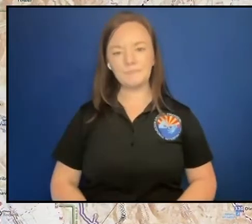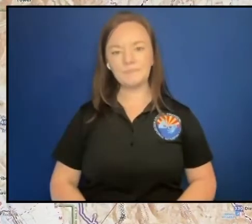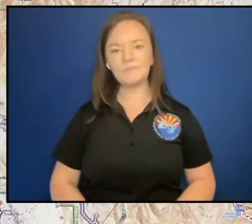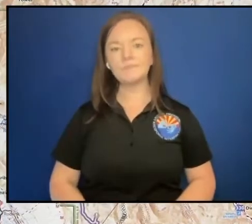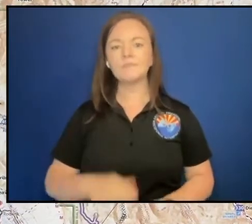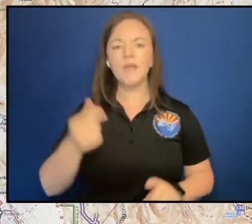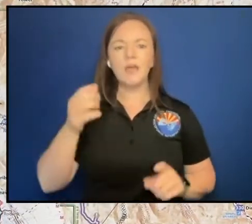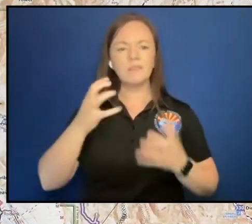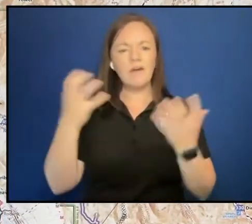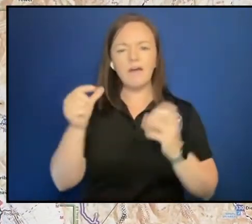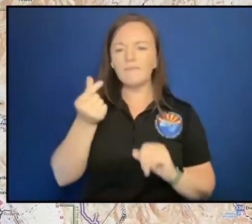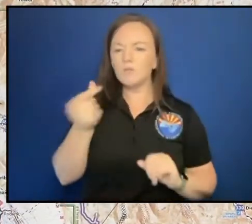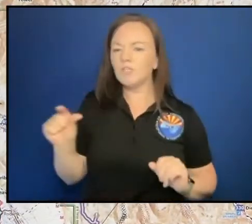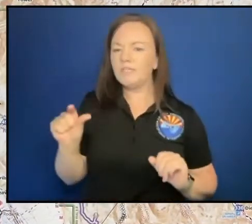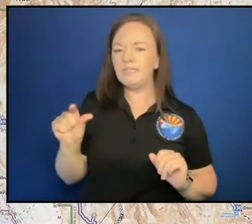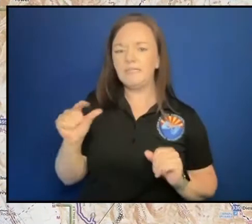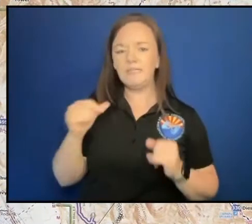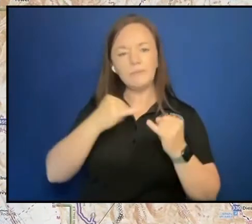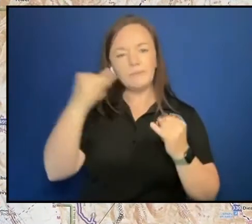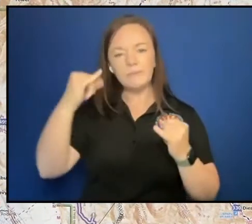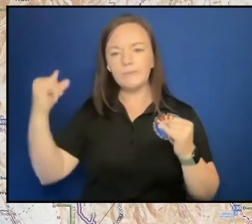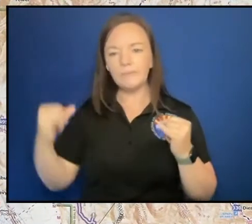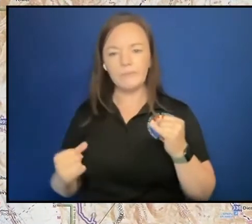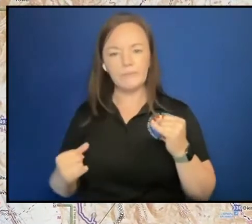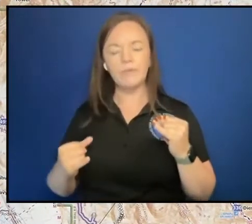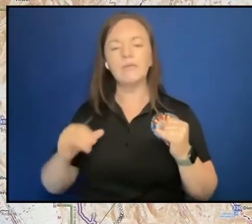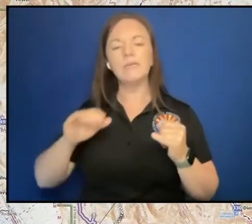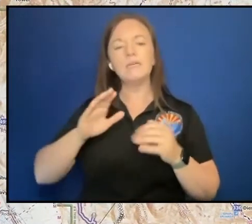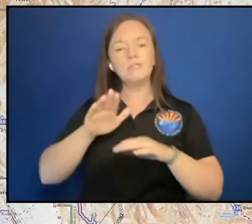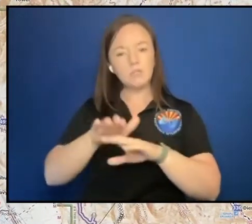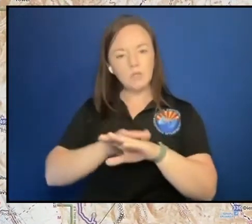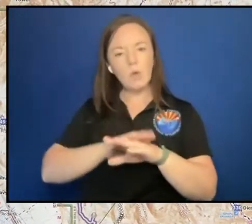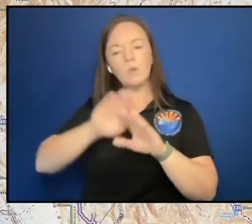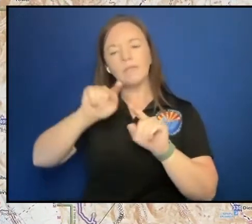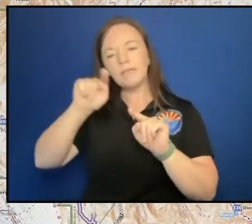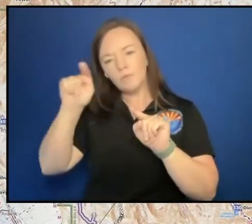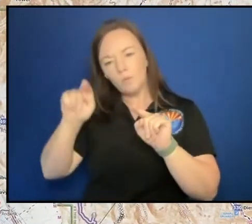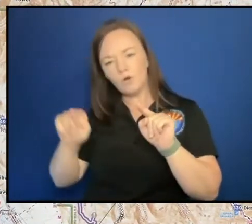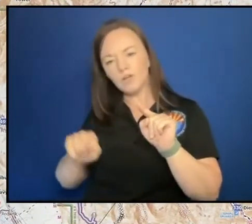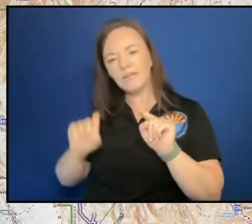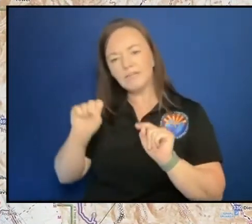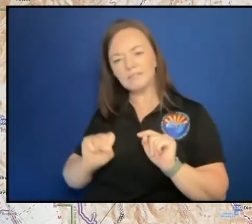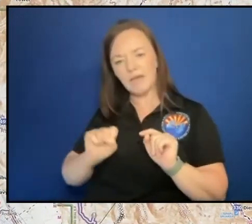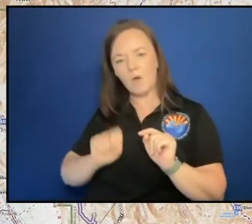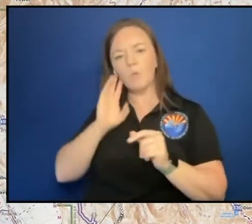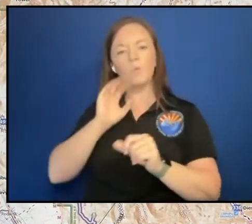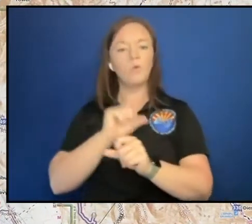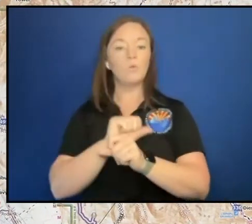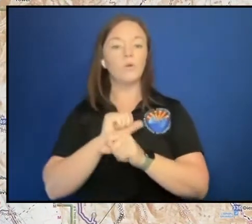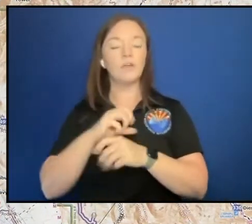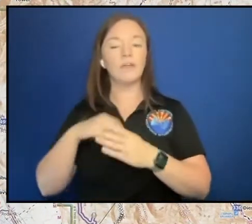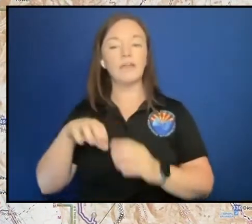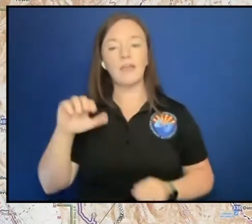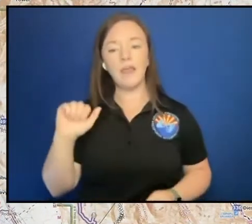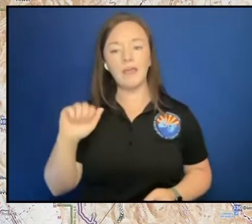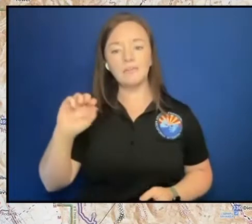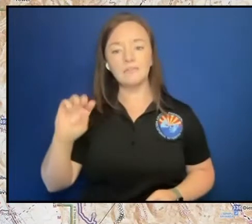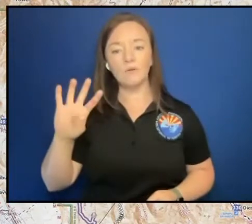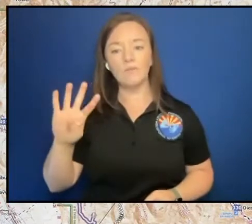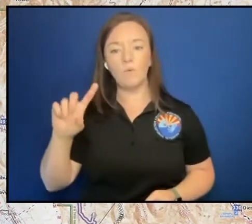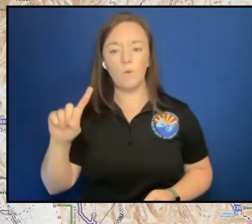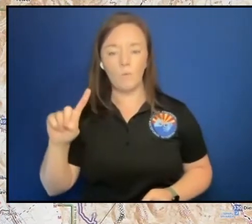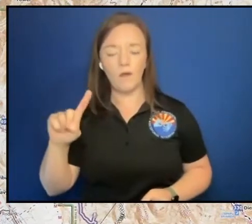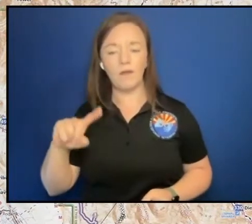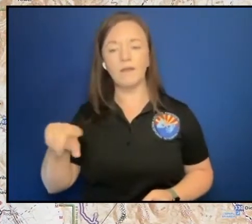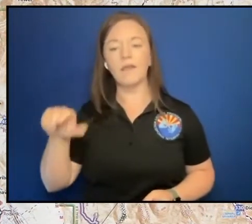here. Green slowly moving down to the south, and then they're going to be working in here on the A041,